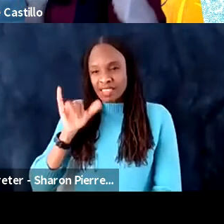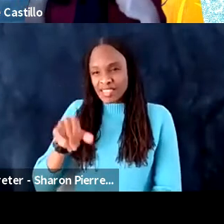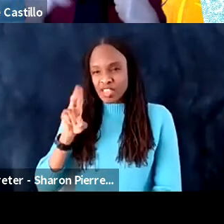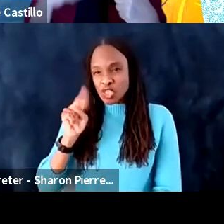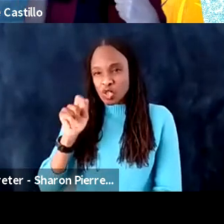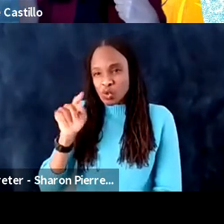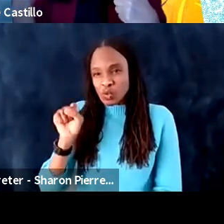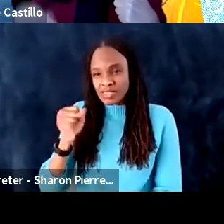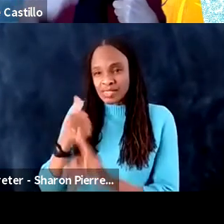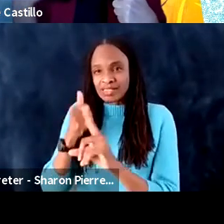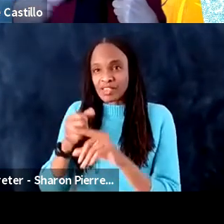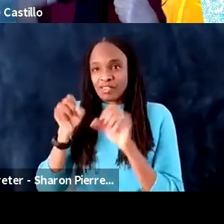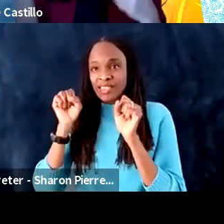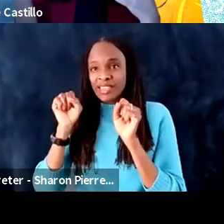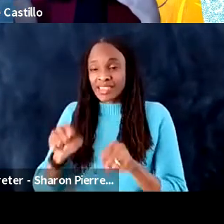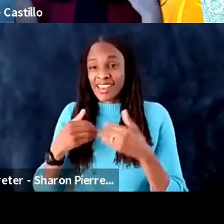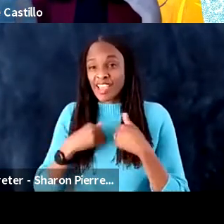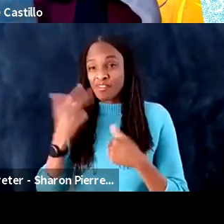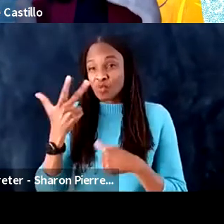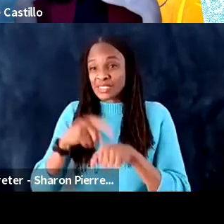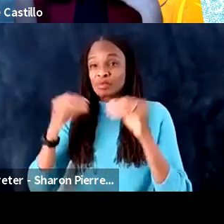miss three times more cases